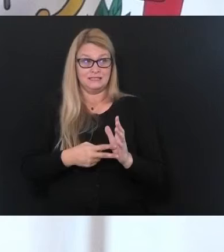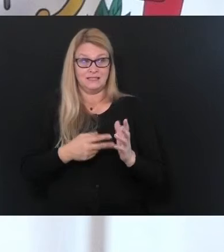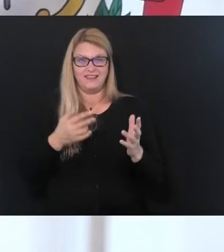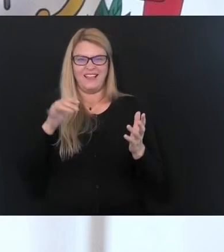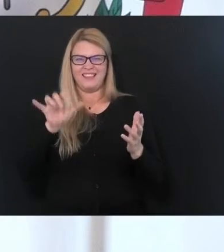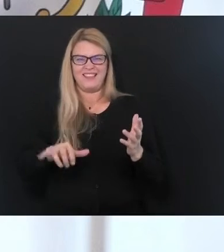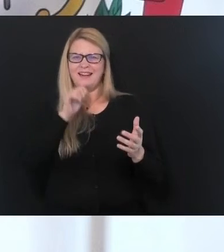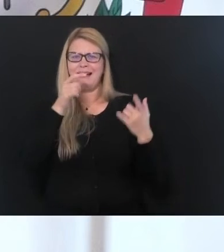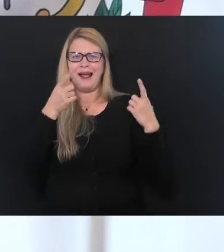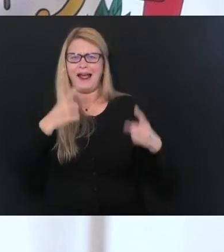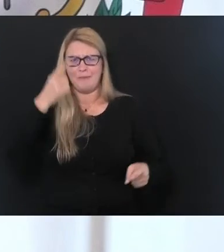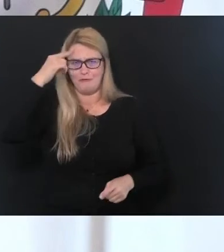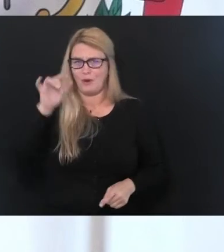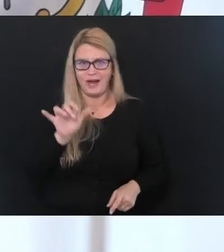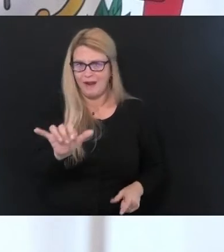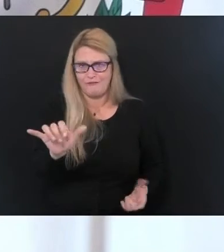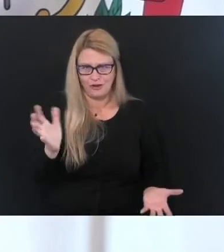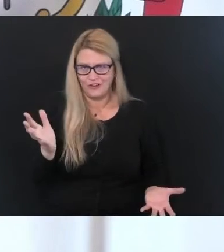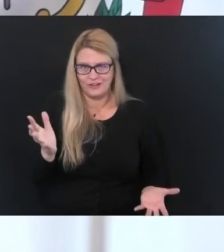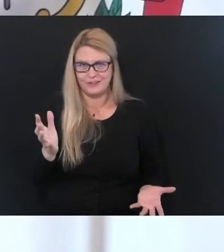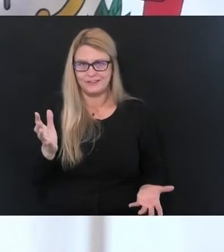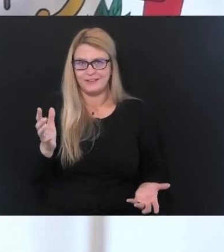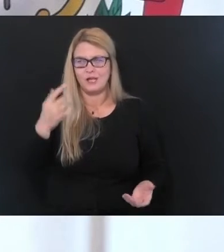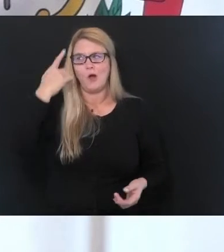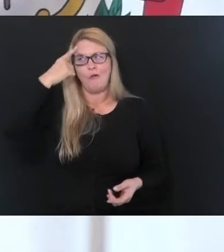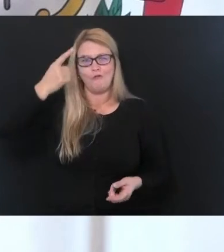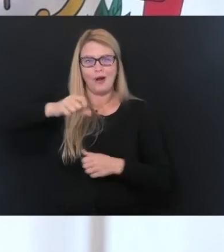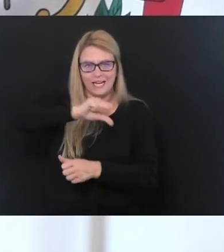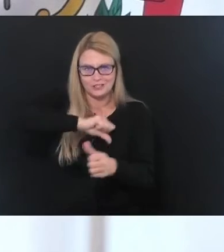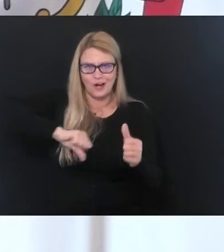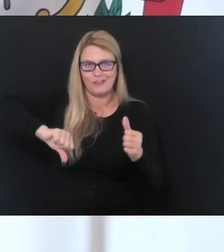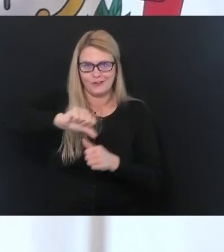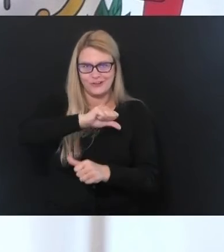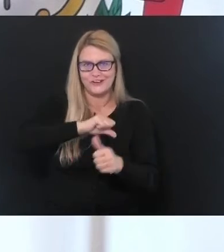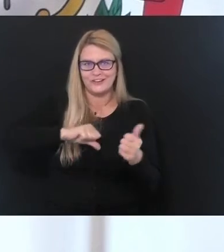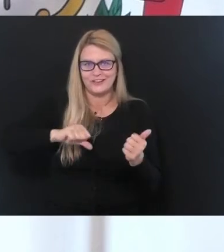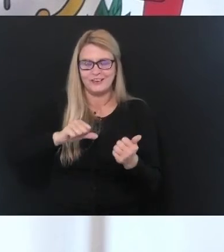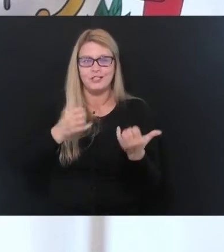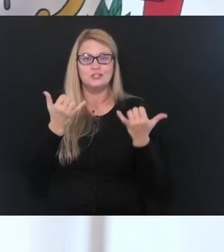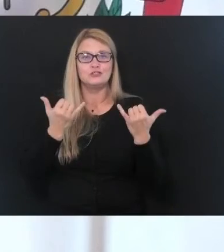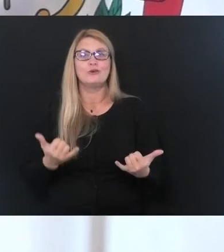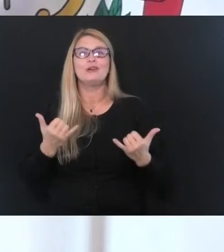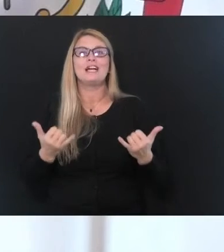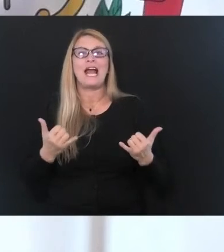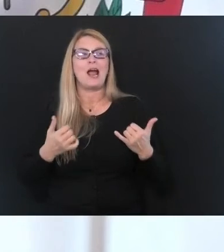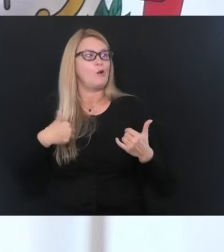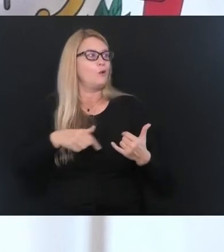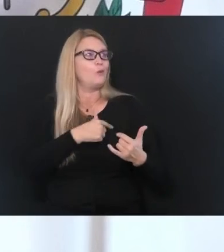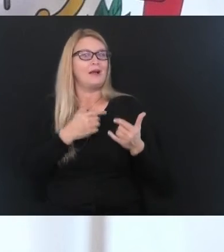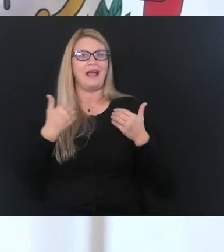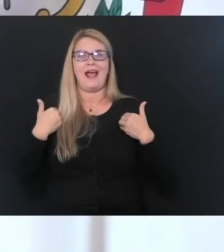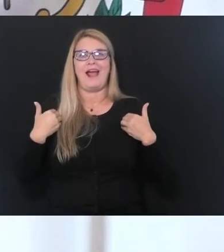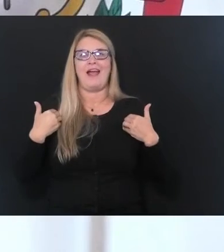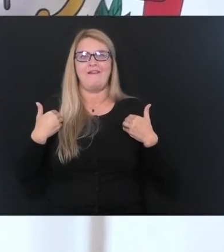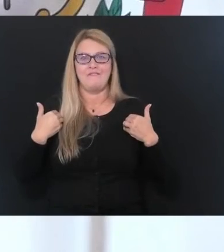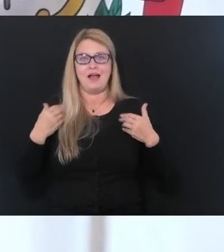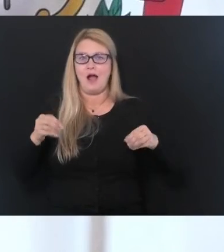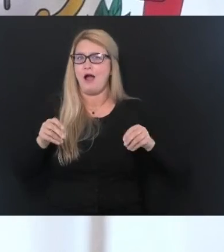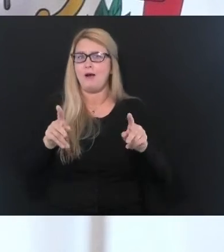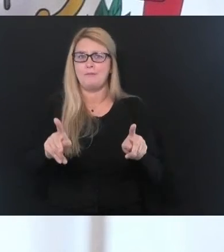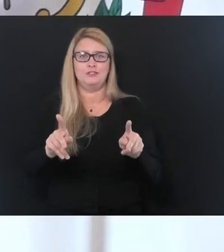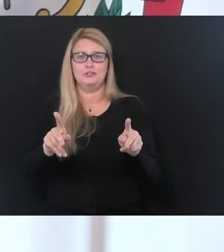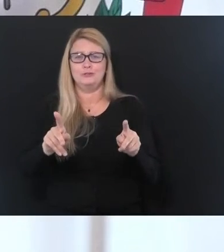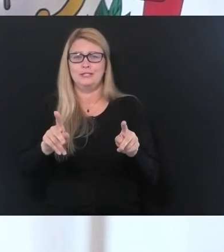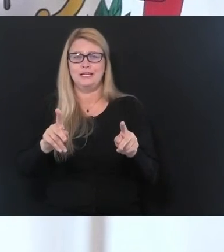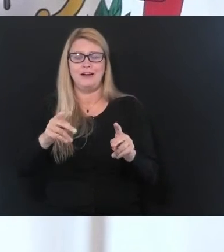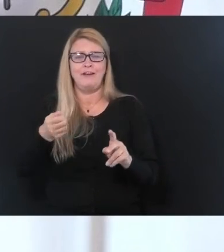other. It's not forever. We're on a glide path now to where in the next